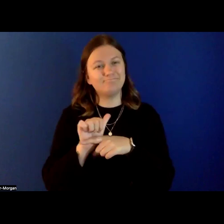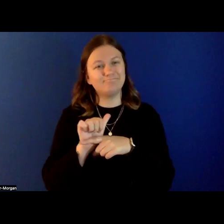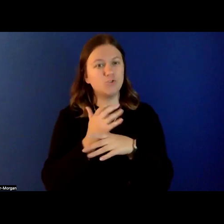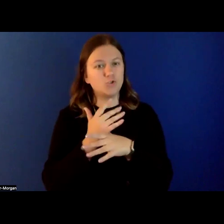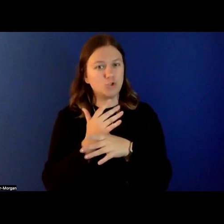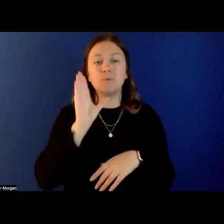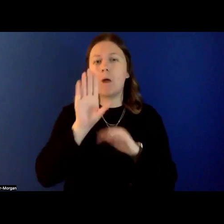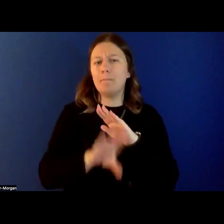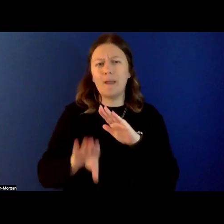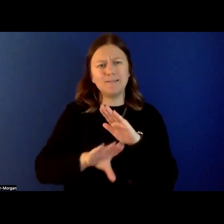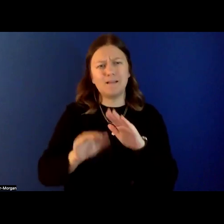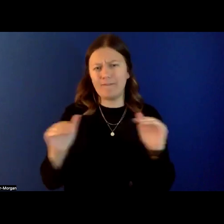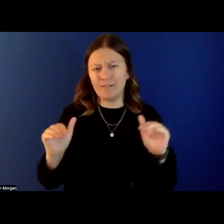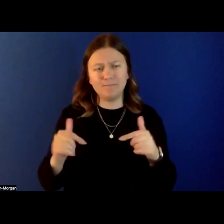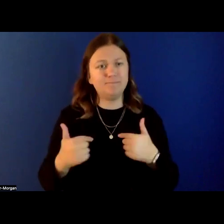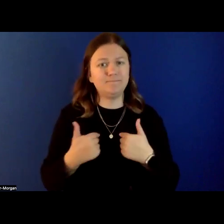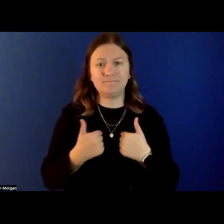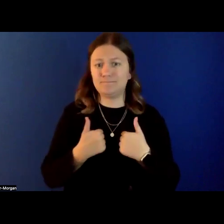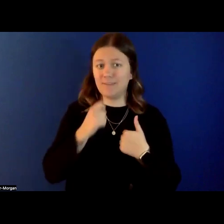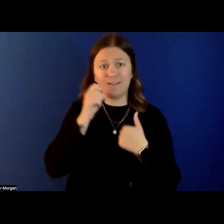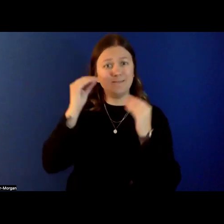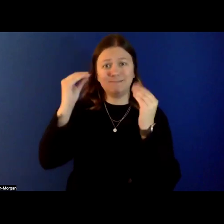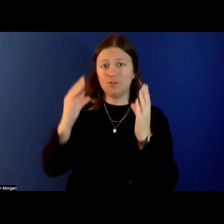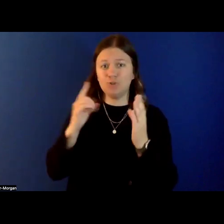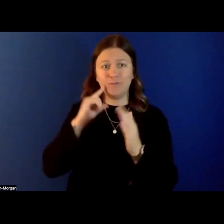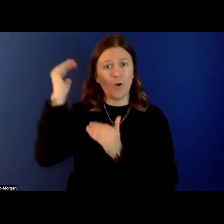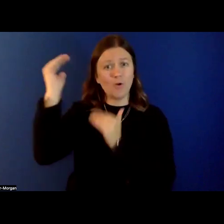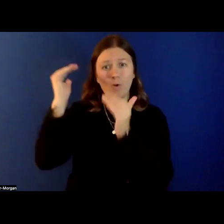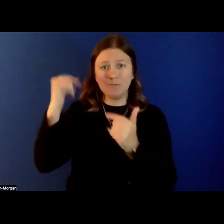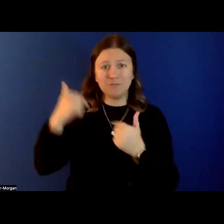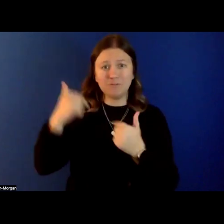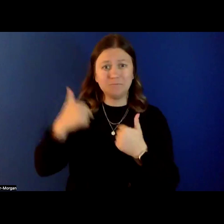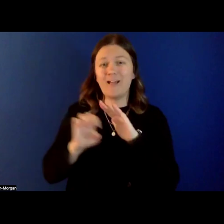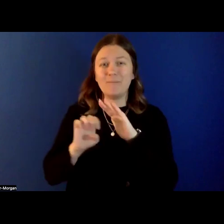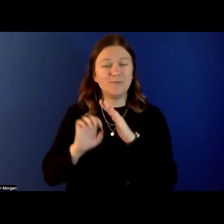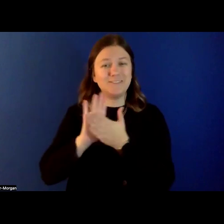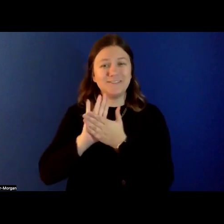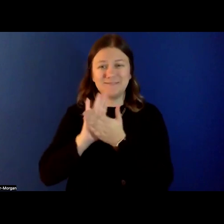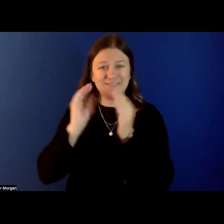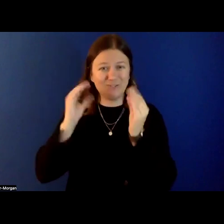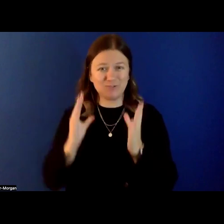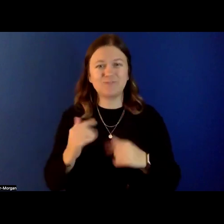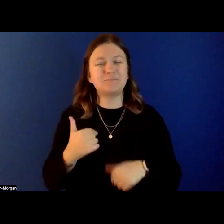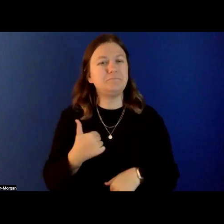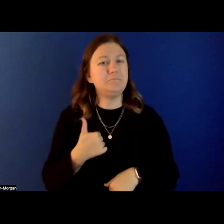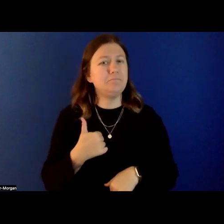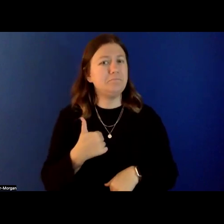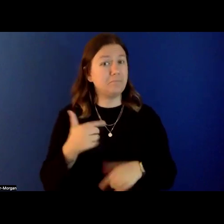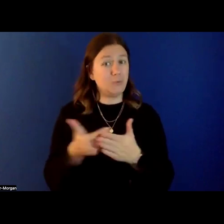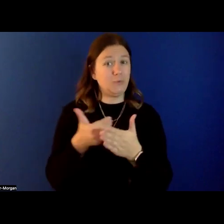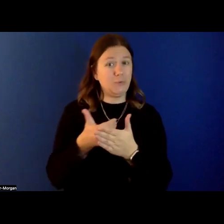level. I'm not a teacher for adults. I'm a elementary school teacher, so I haven't really done that. So we'll